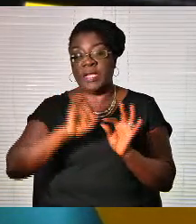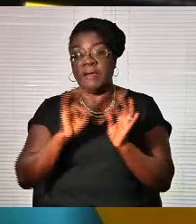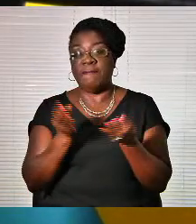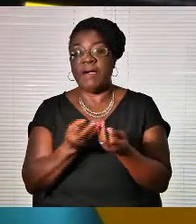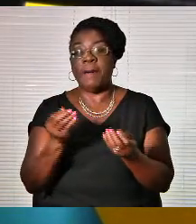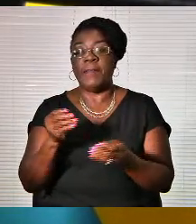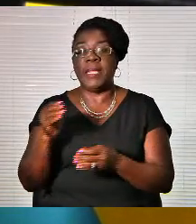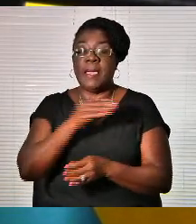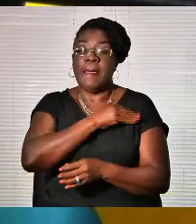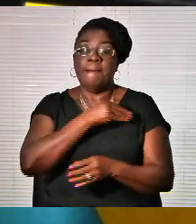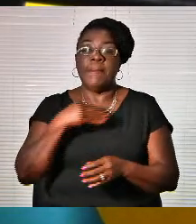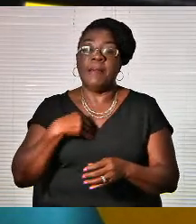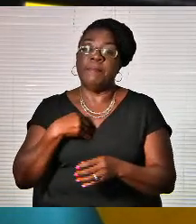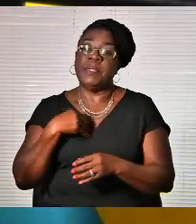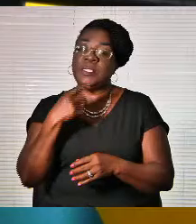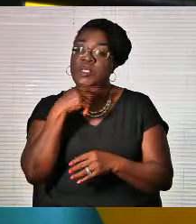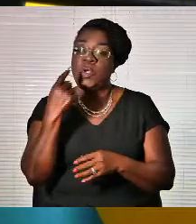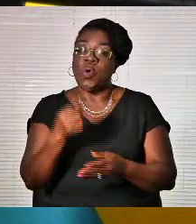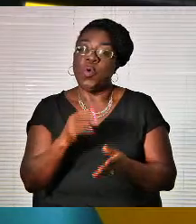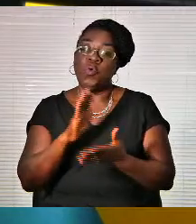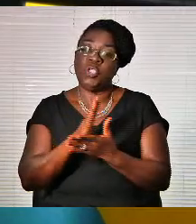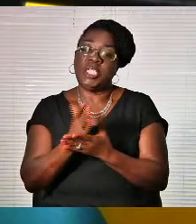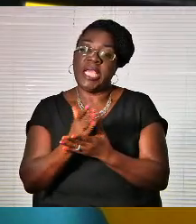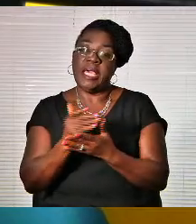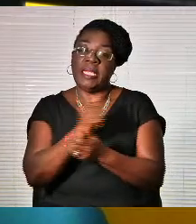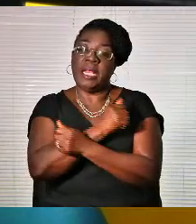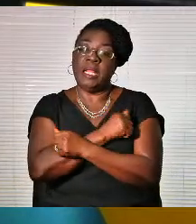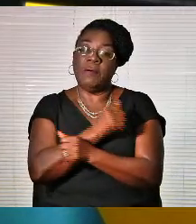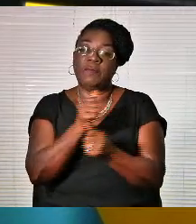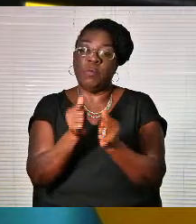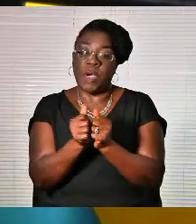ones' time and expertise with the nation.